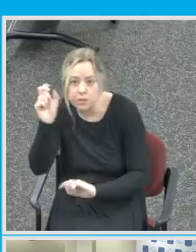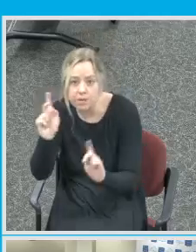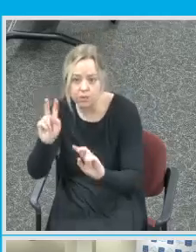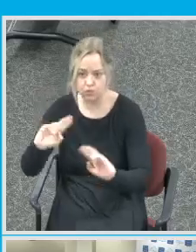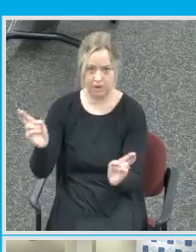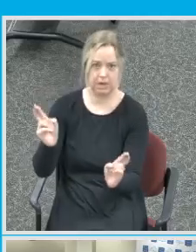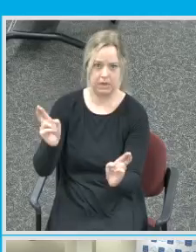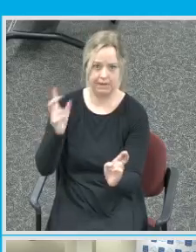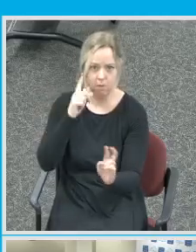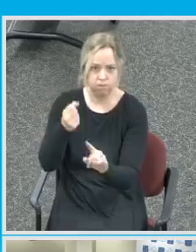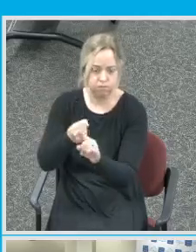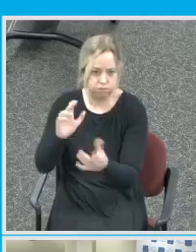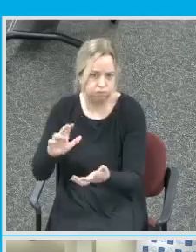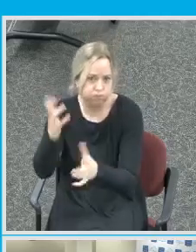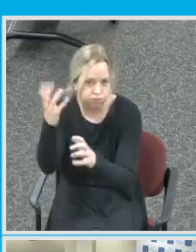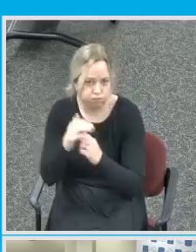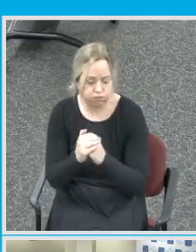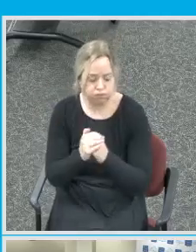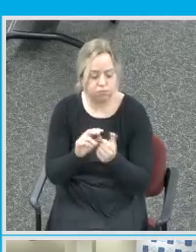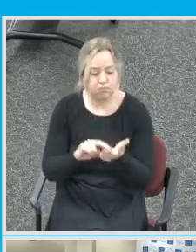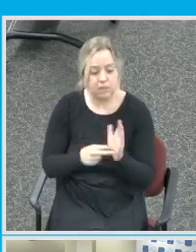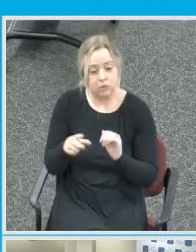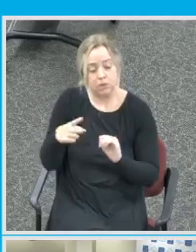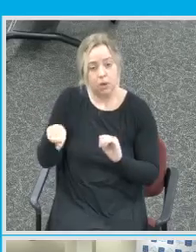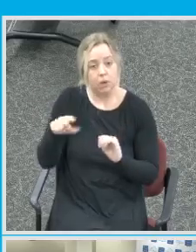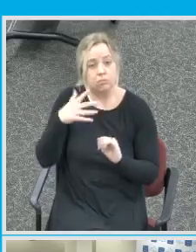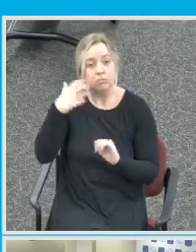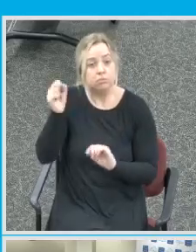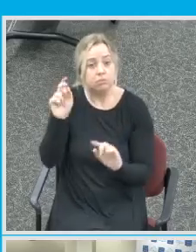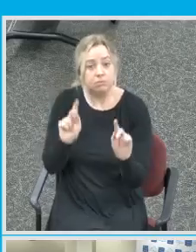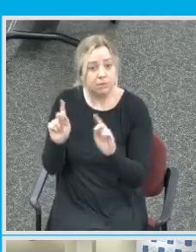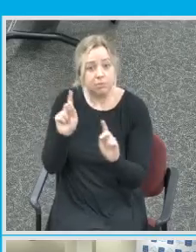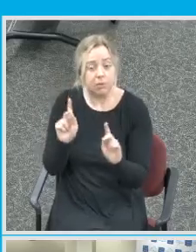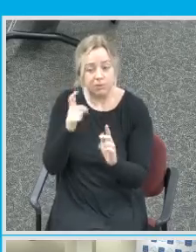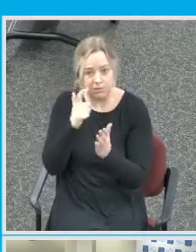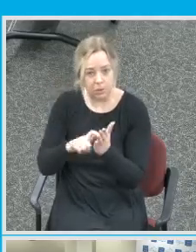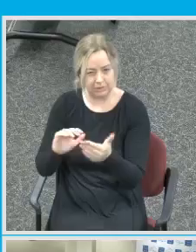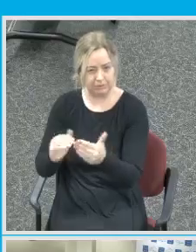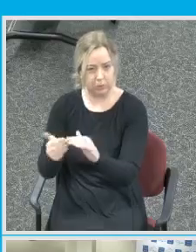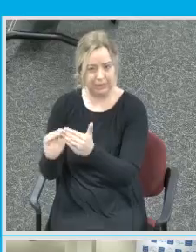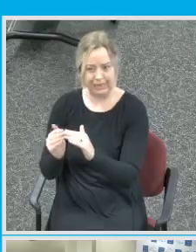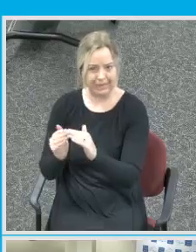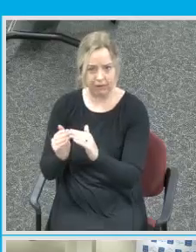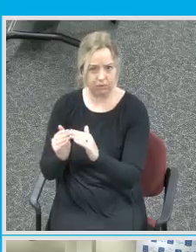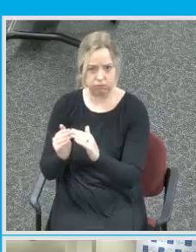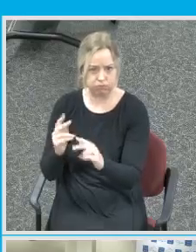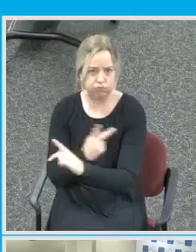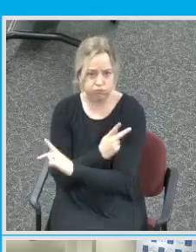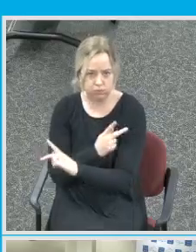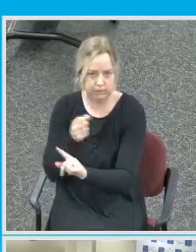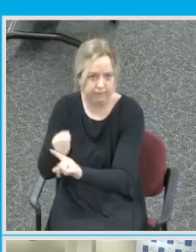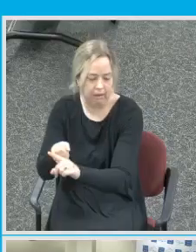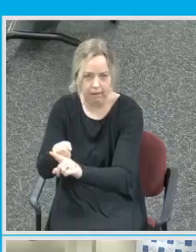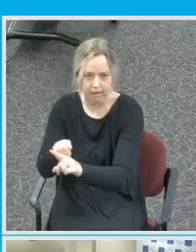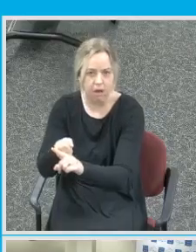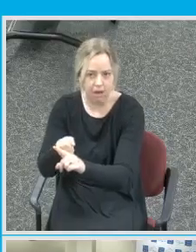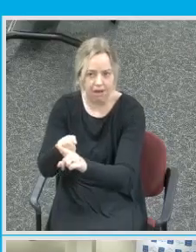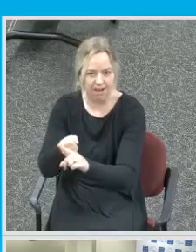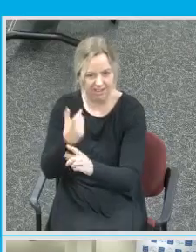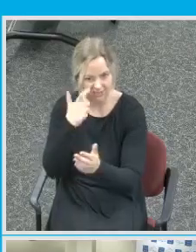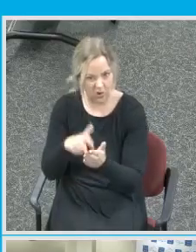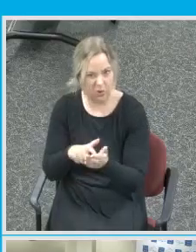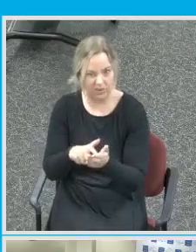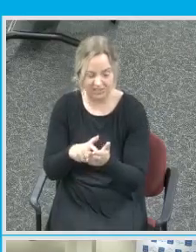disaster, specifically older adults from communities that are disproportionately impacted by all hazard events, which continue to threaten the nation.